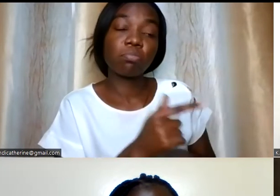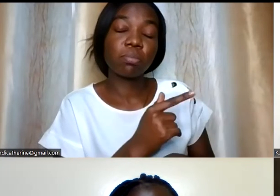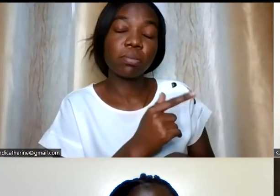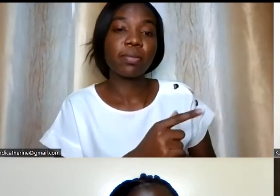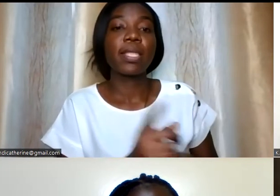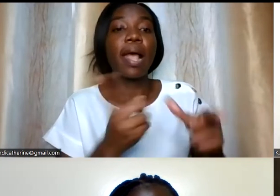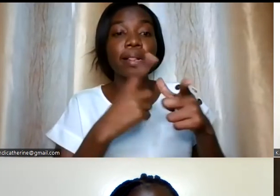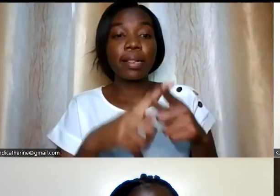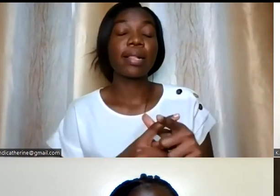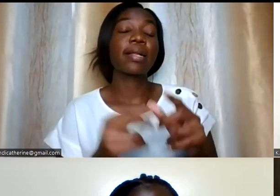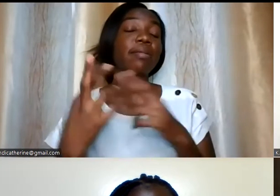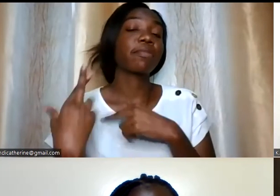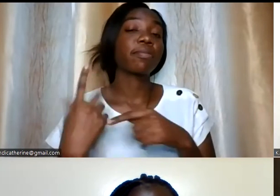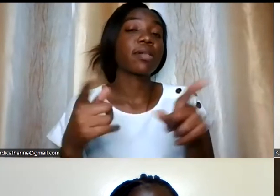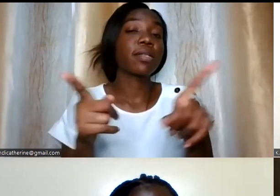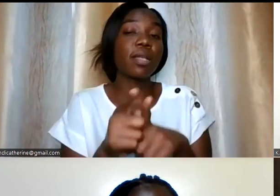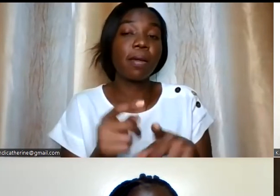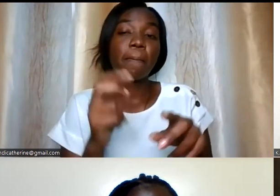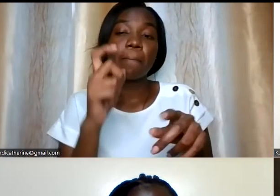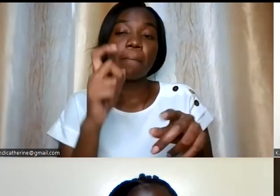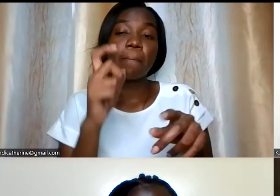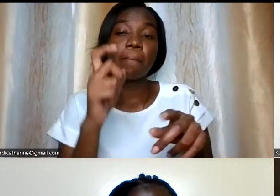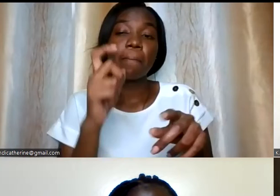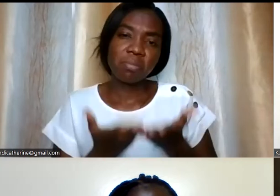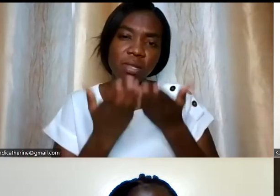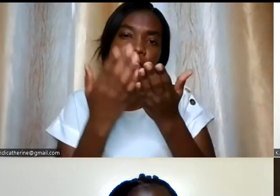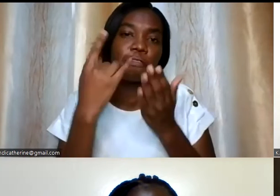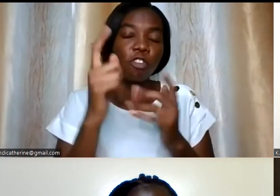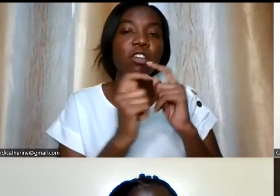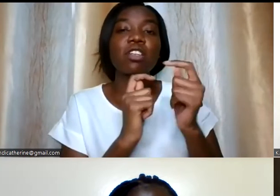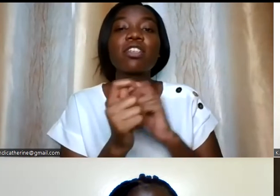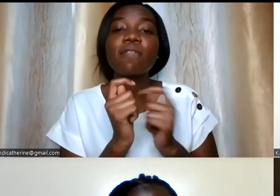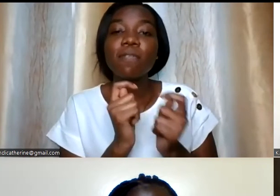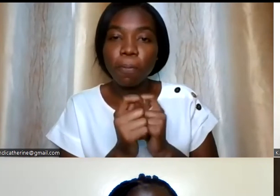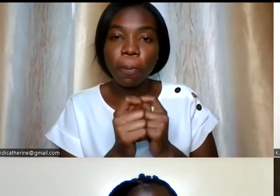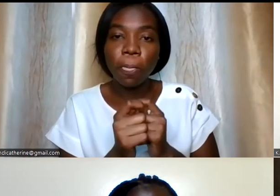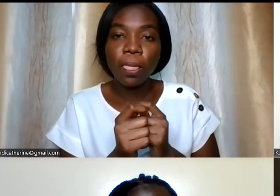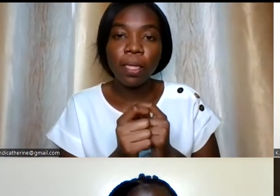responsibility to make sure they avail themselves for the interviews. You know, most times